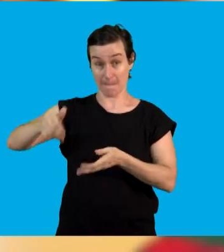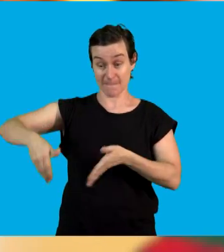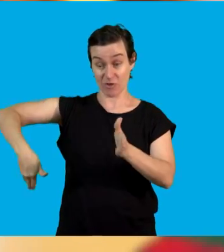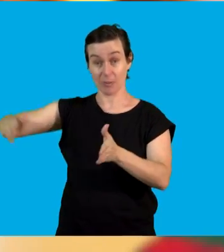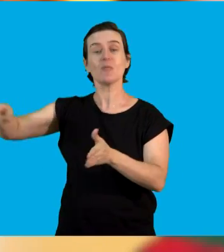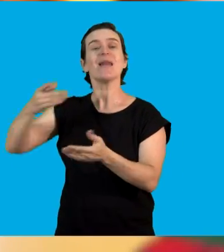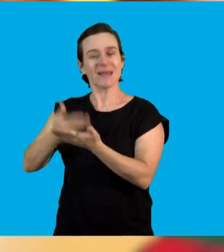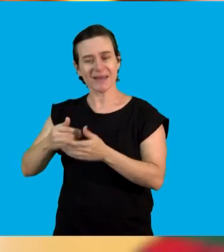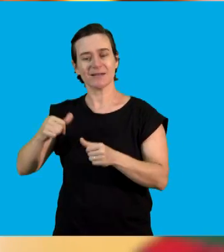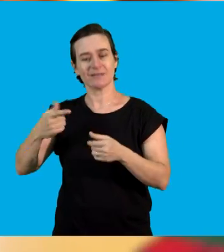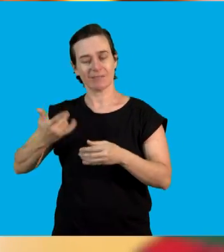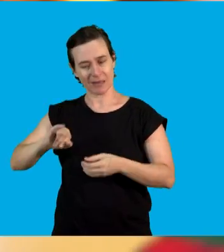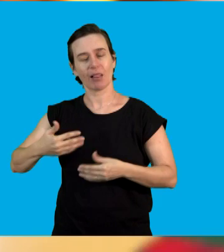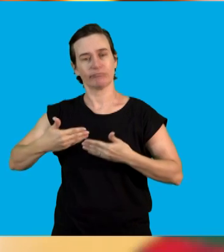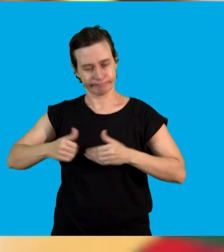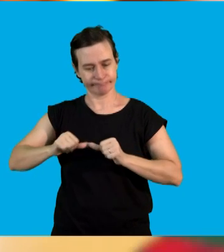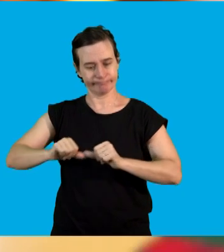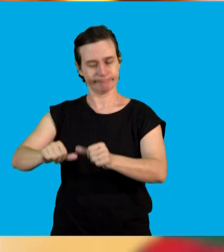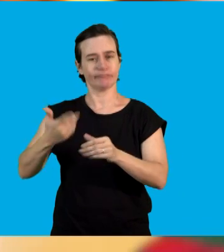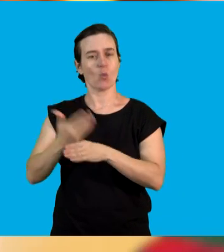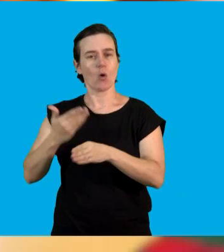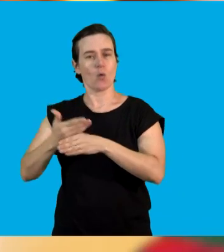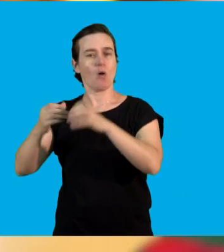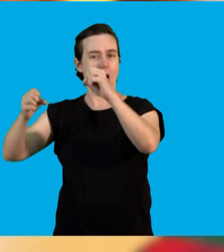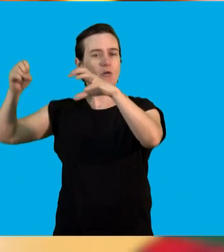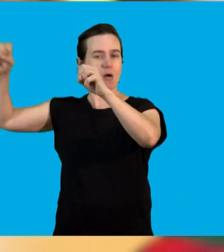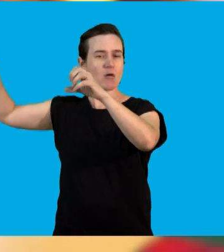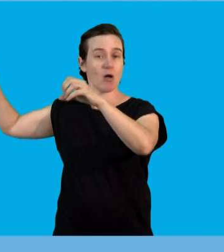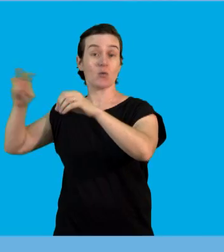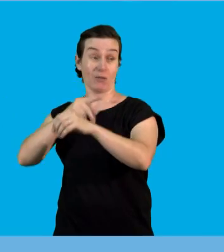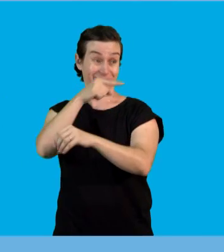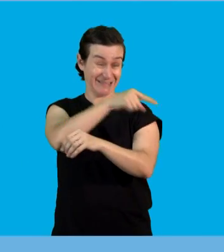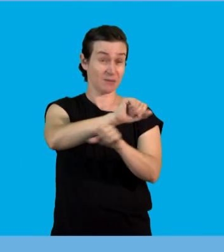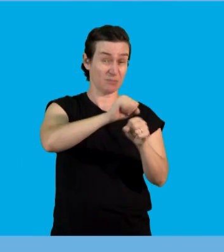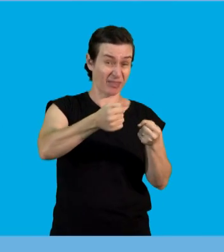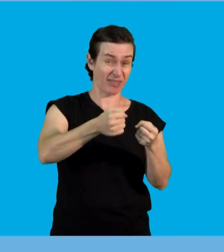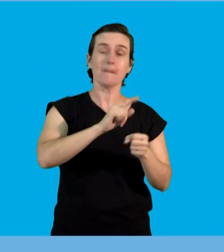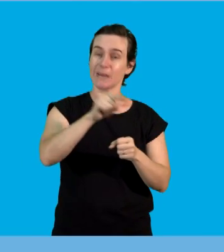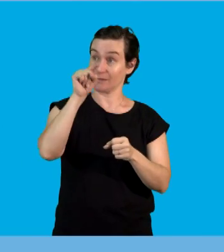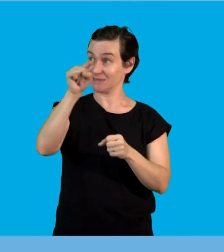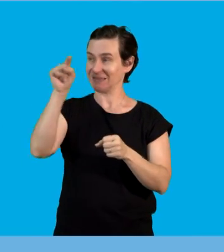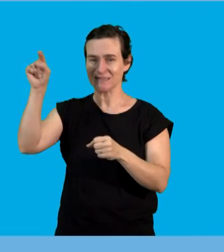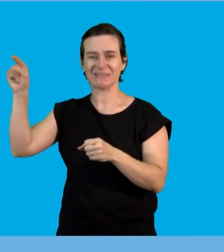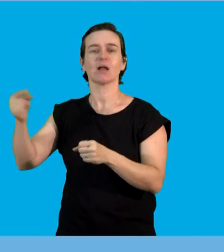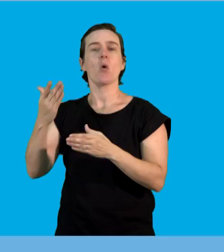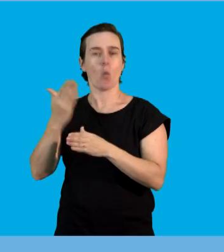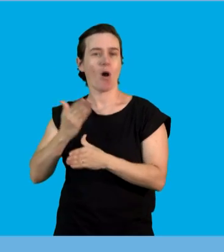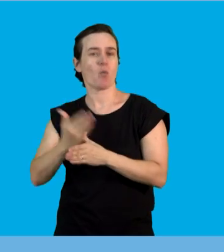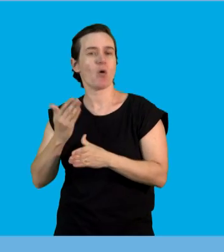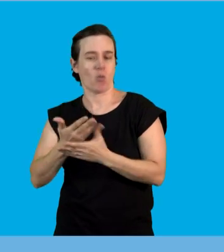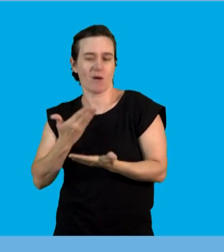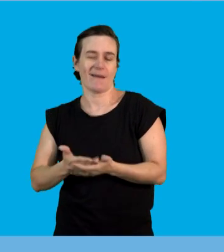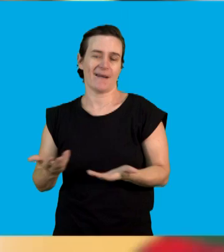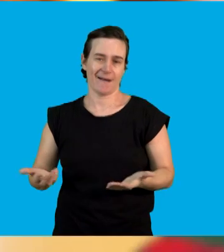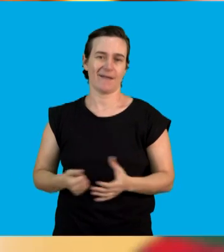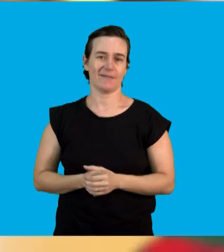therefore those light bulbs will light up. So if it happens that one of the light bulbs is broken, or it doesn't work, the other ones can still